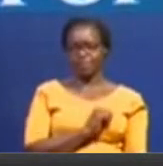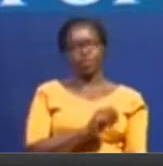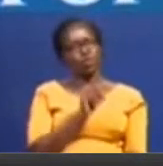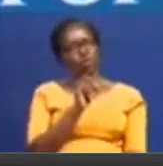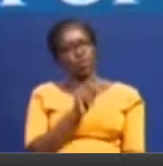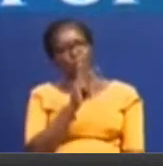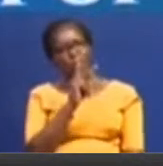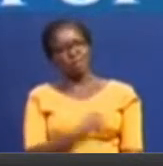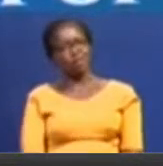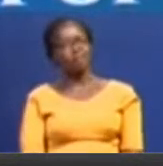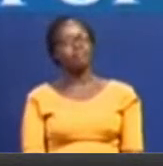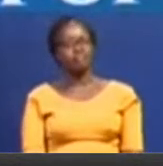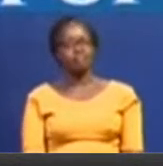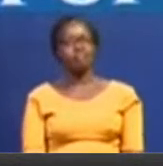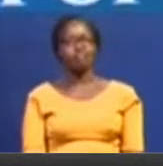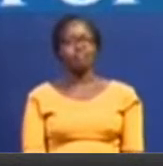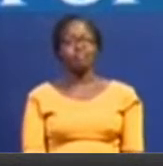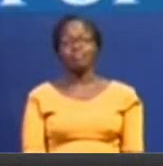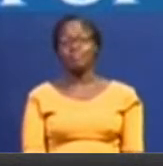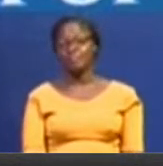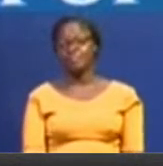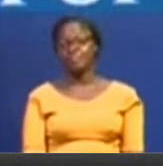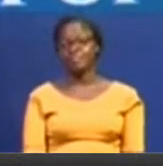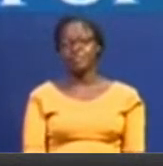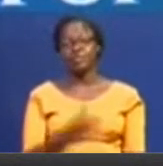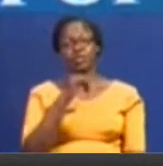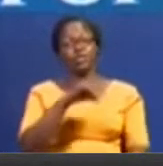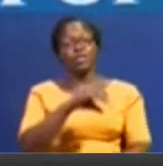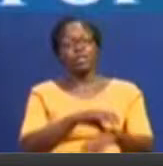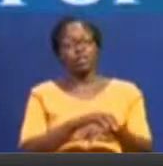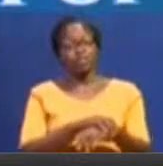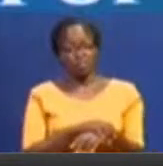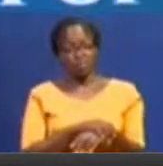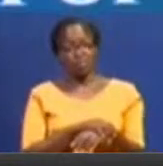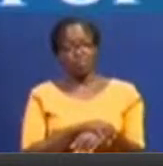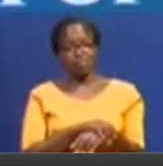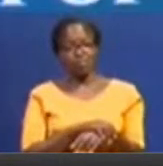Okay. Yes. So when we get into